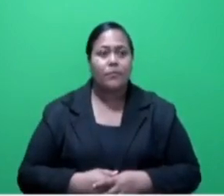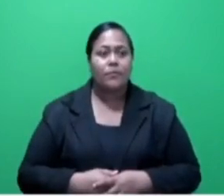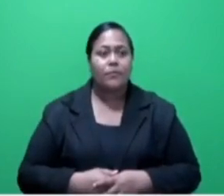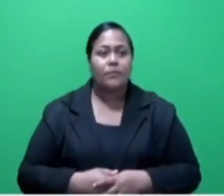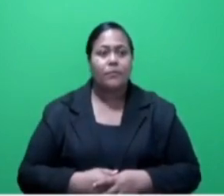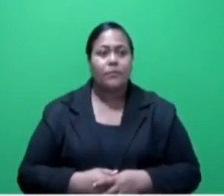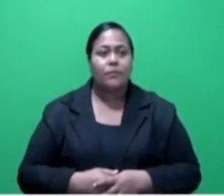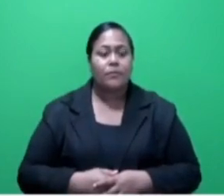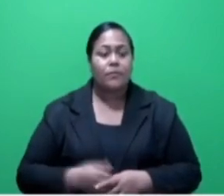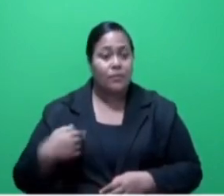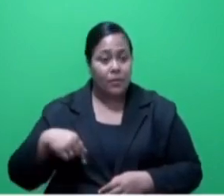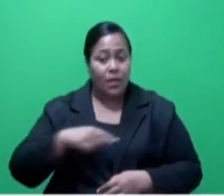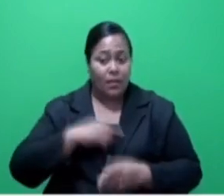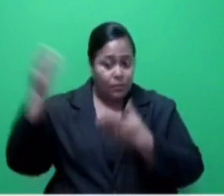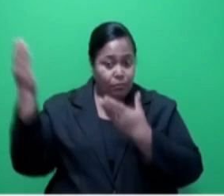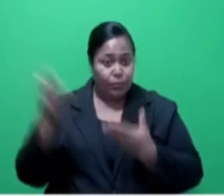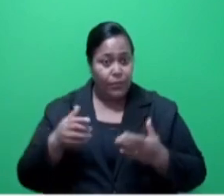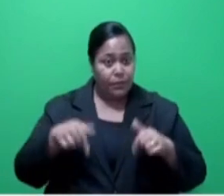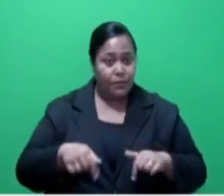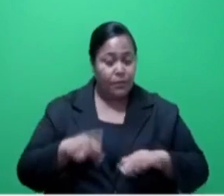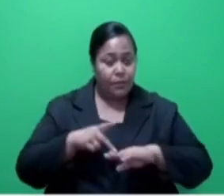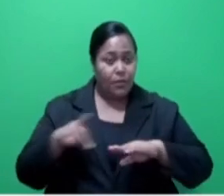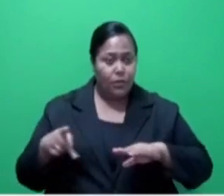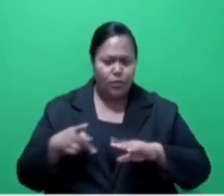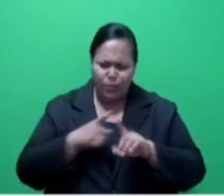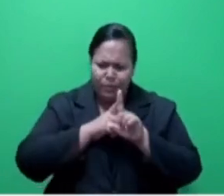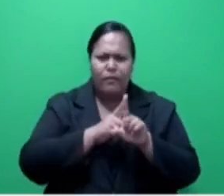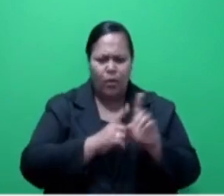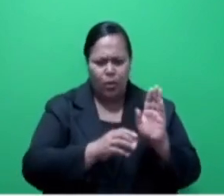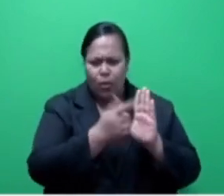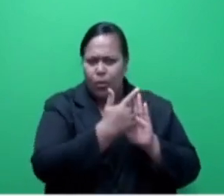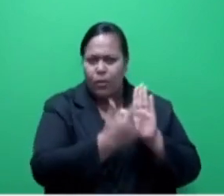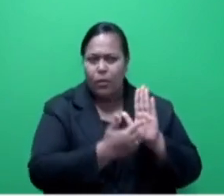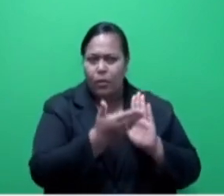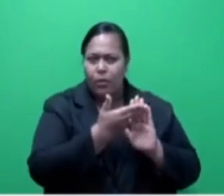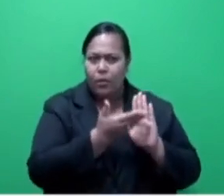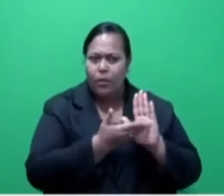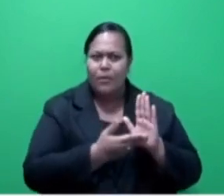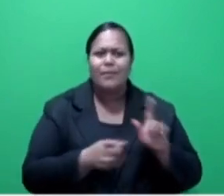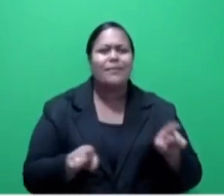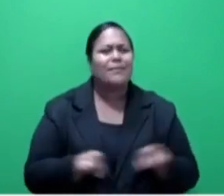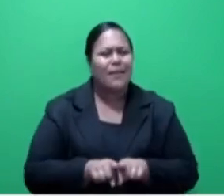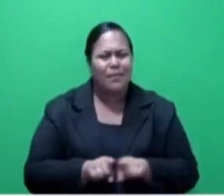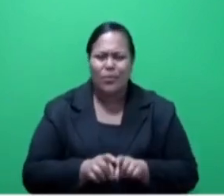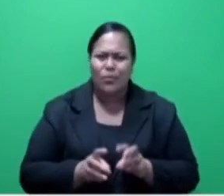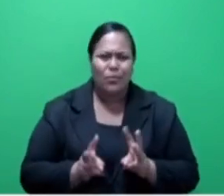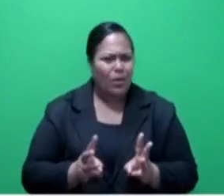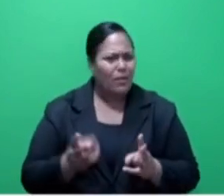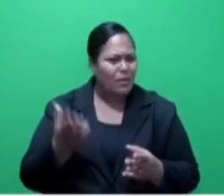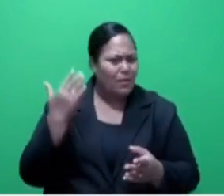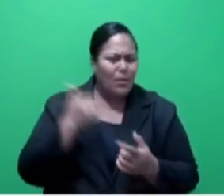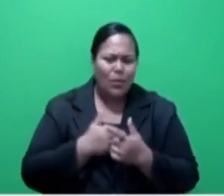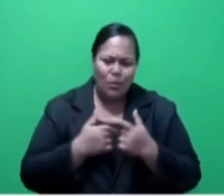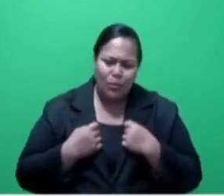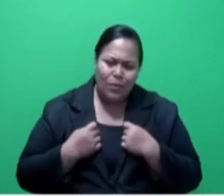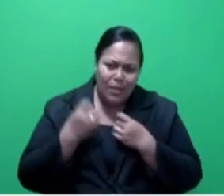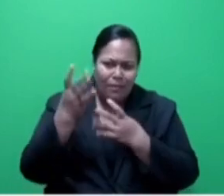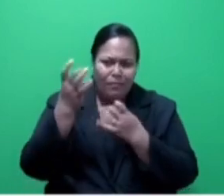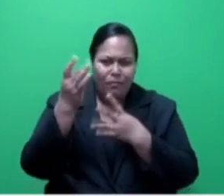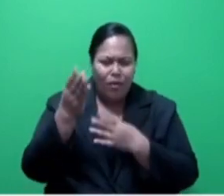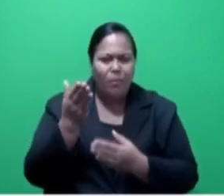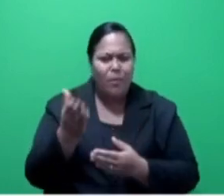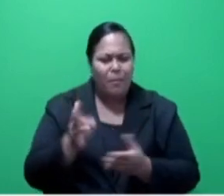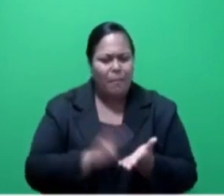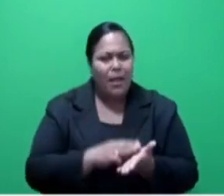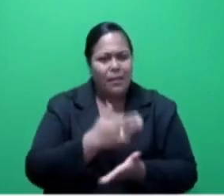this motion, we have adhered to the standing orders as we've done in the past. We gave our notification of this particular motion on